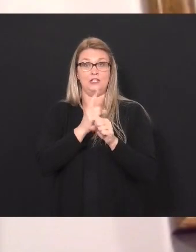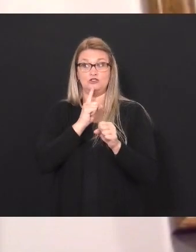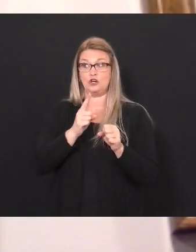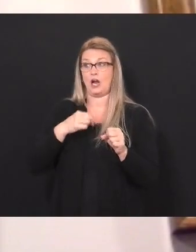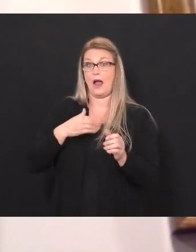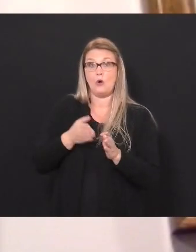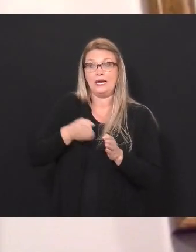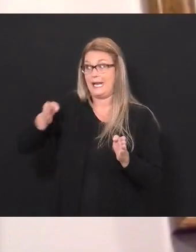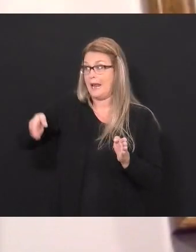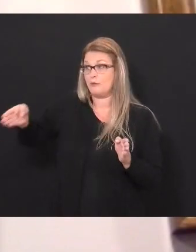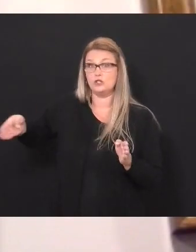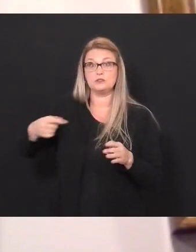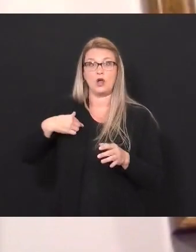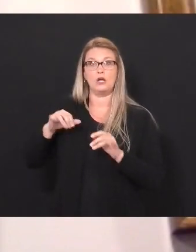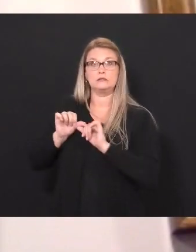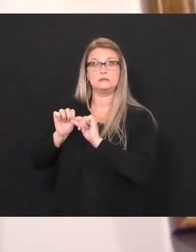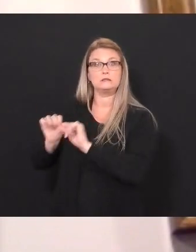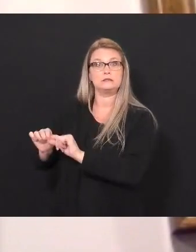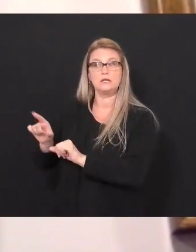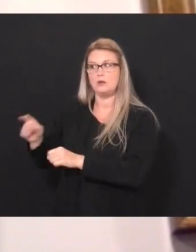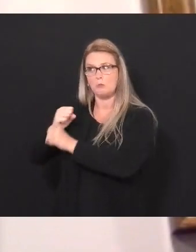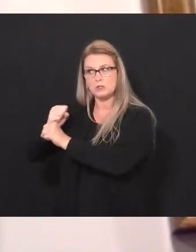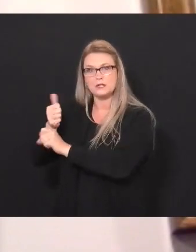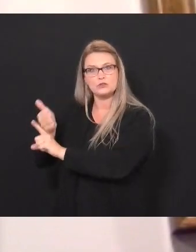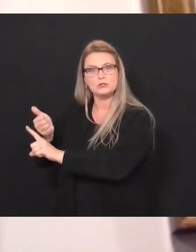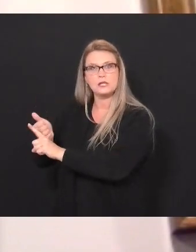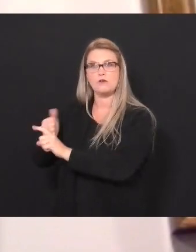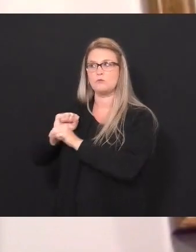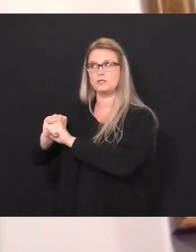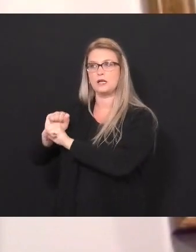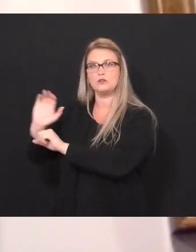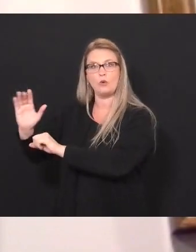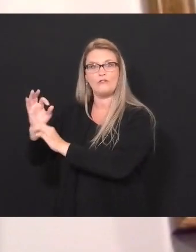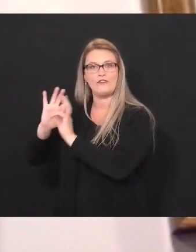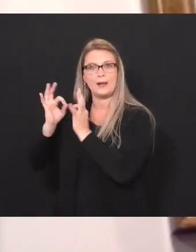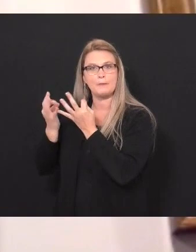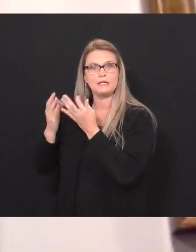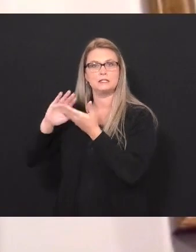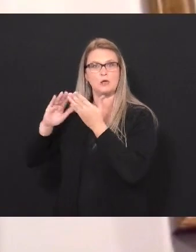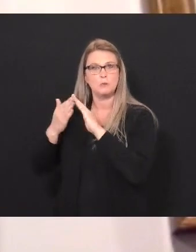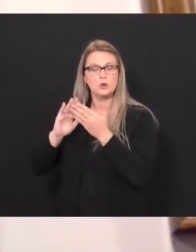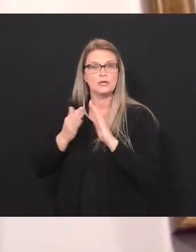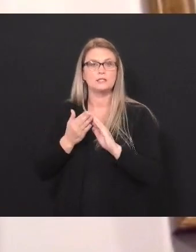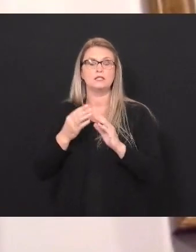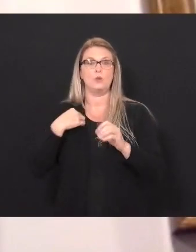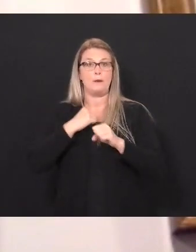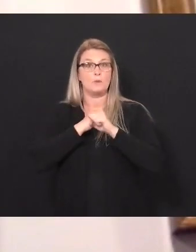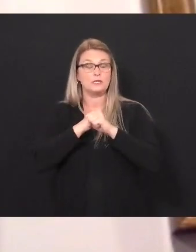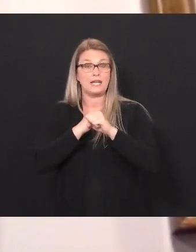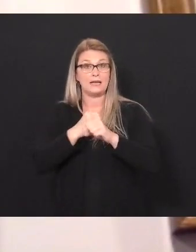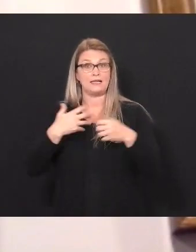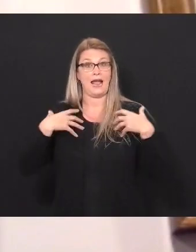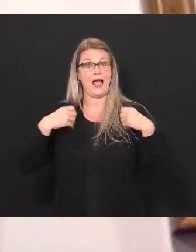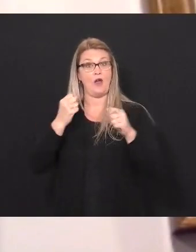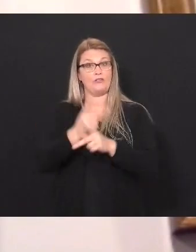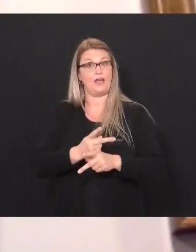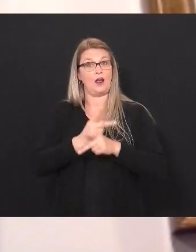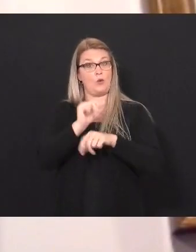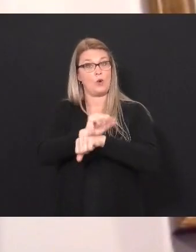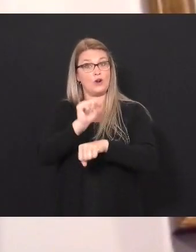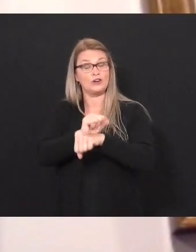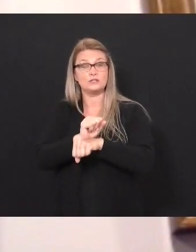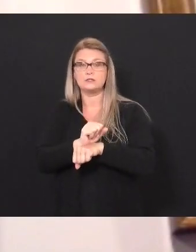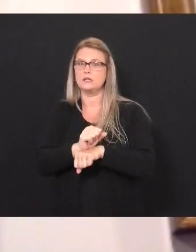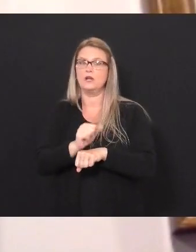are doing the same thing, protecting themselves, protecting their families, protecting their communities, and we protect our healthcare workers and we don't let